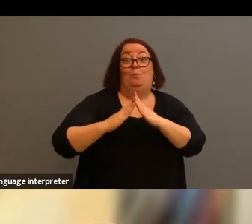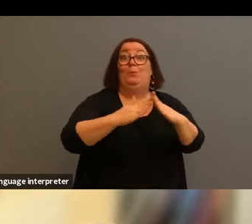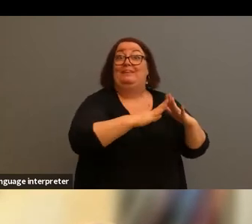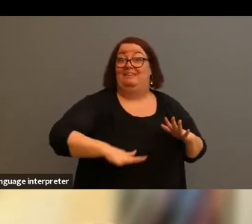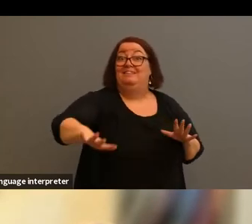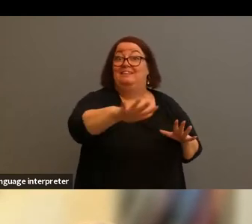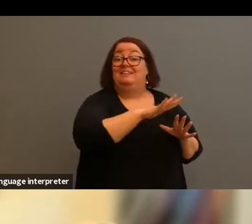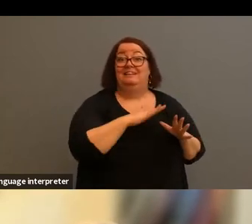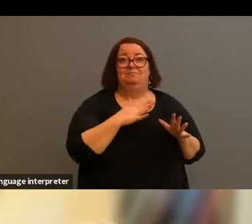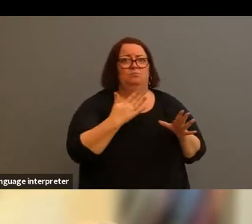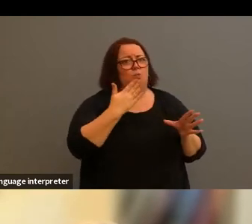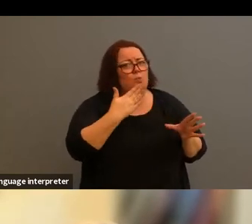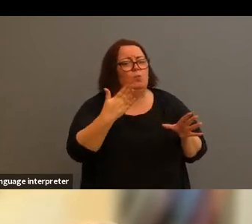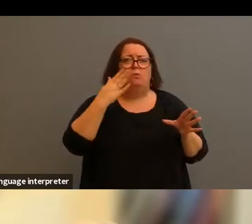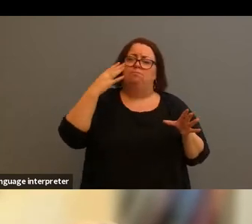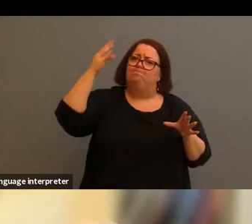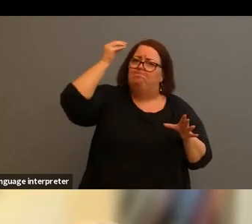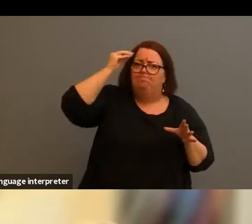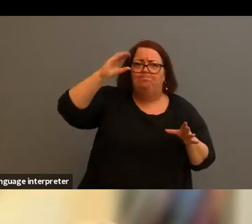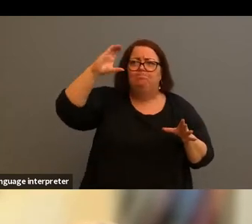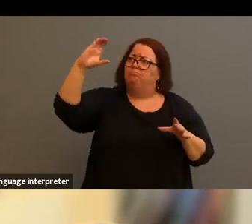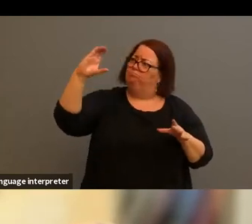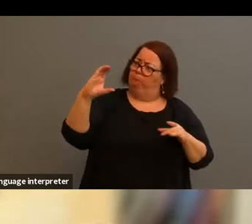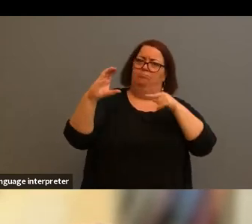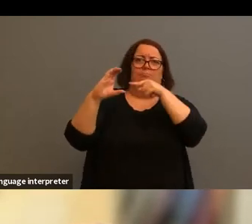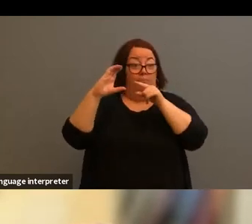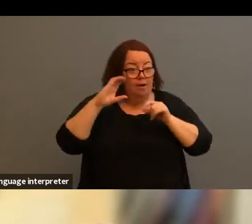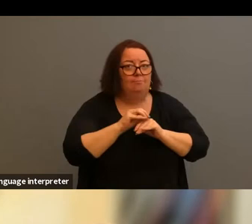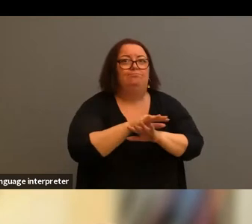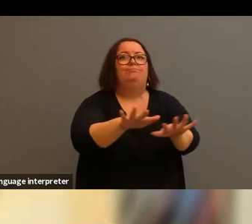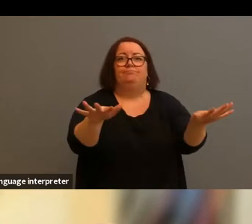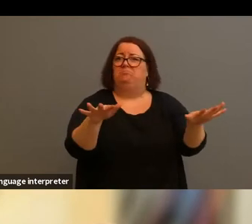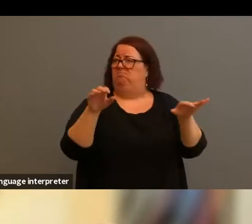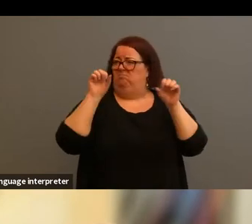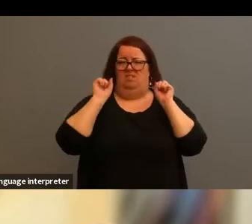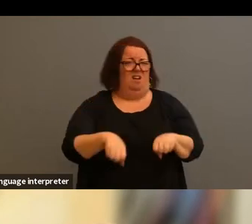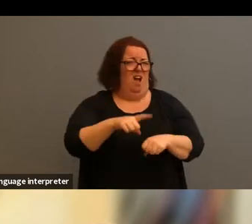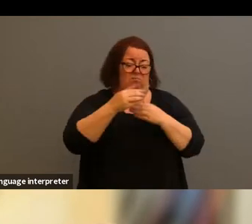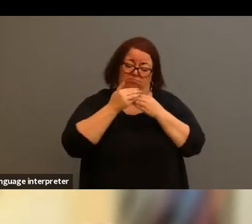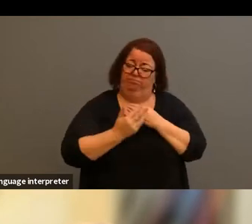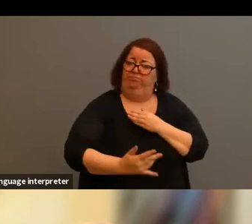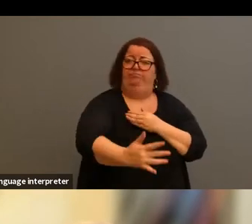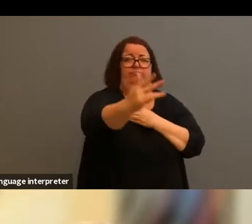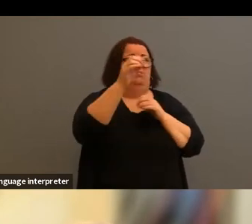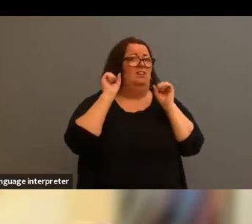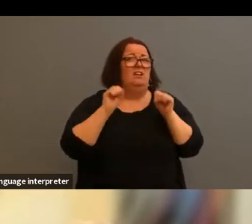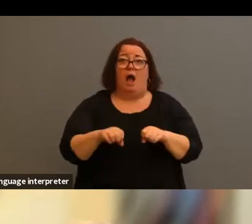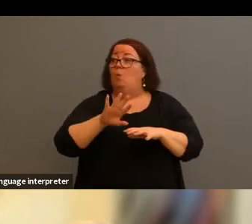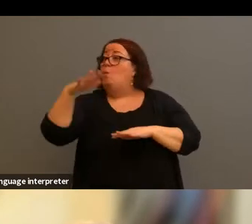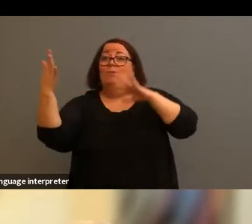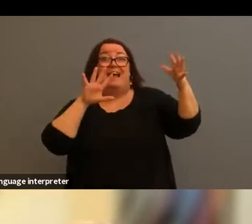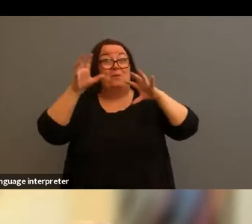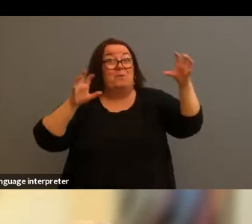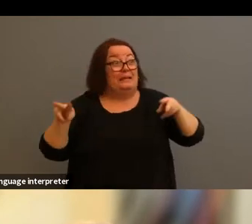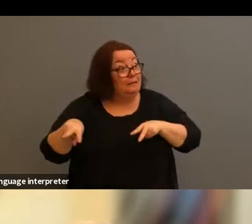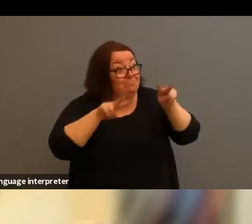examples found in your strategy that can be useful, I suppose, in many countries. So thank you so much for sharing. And